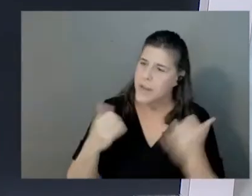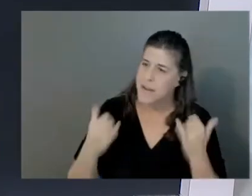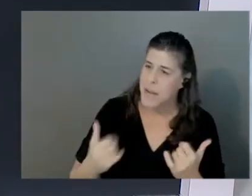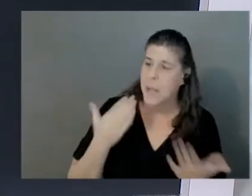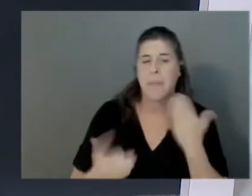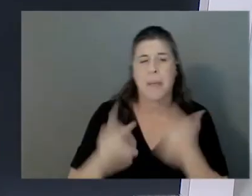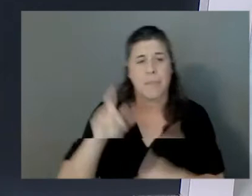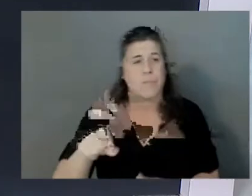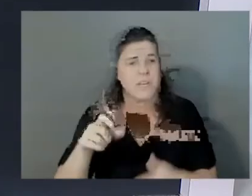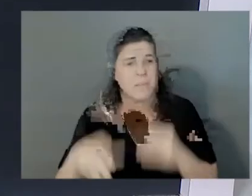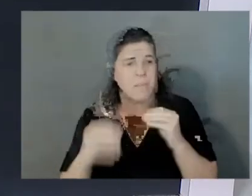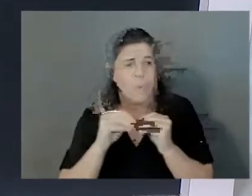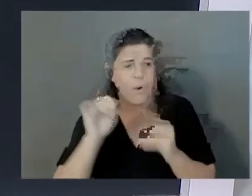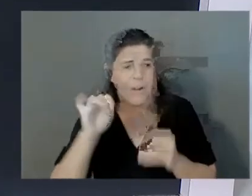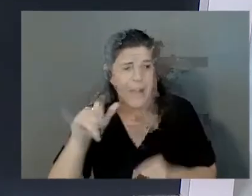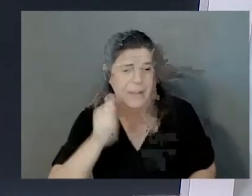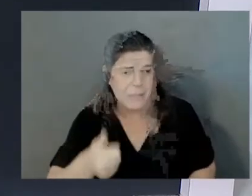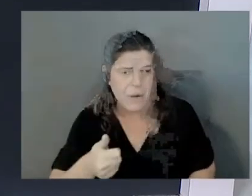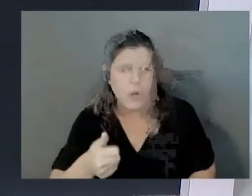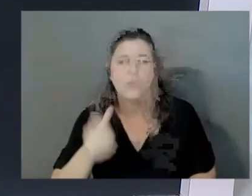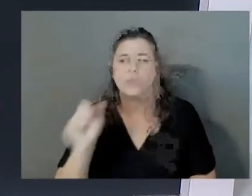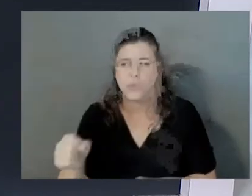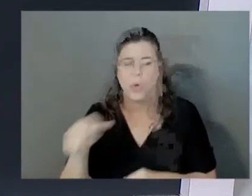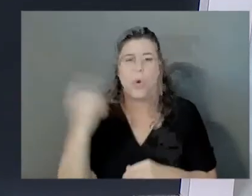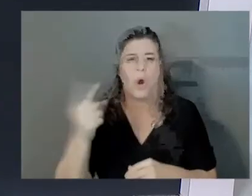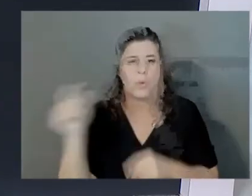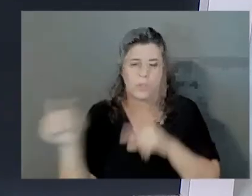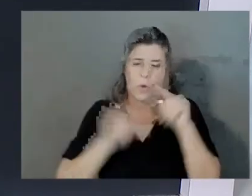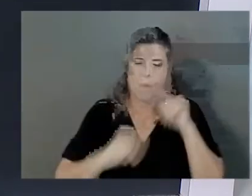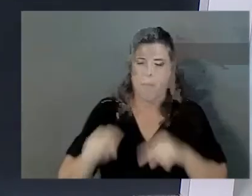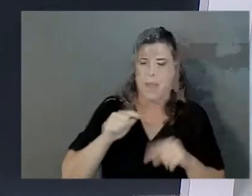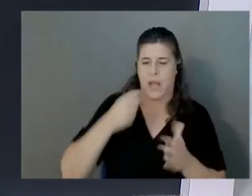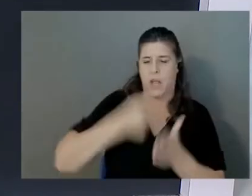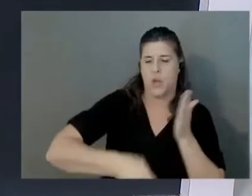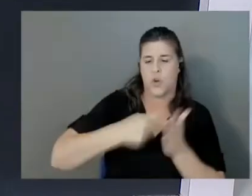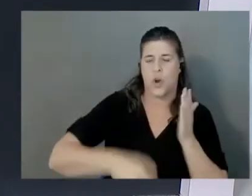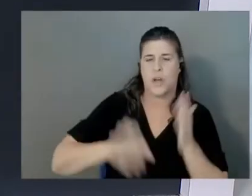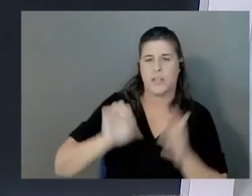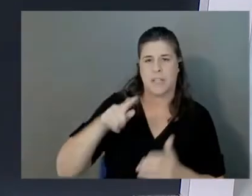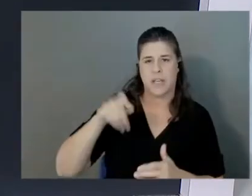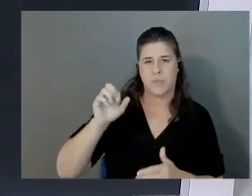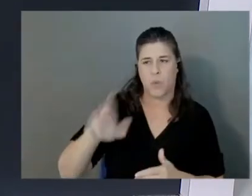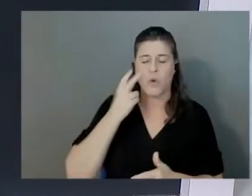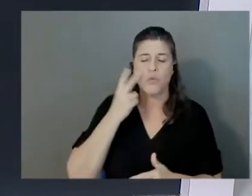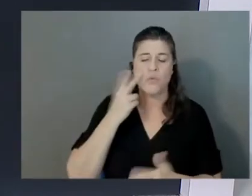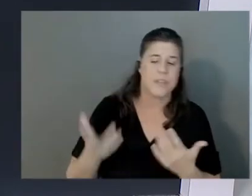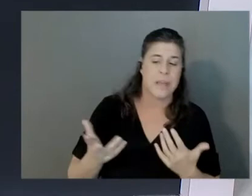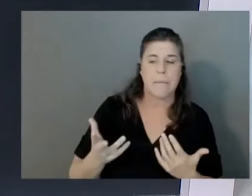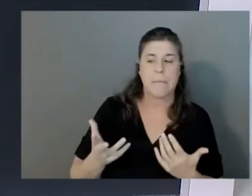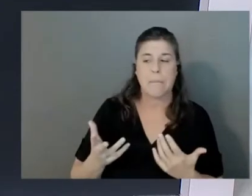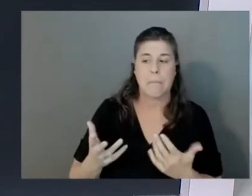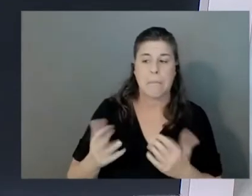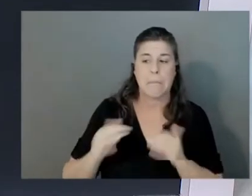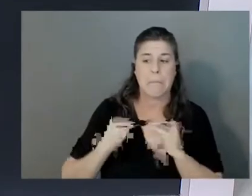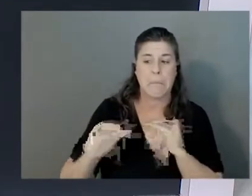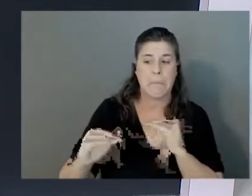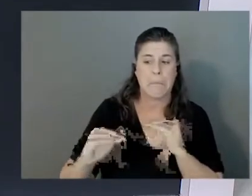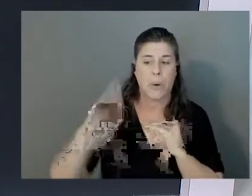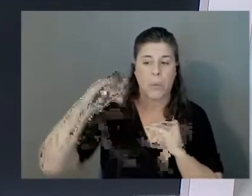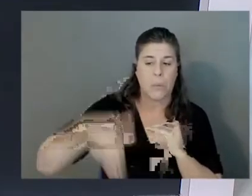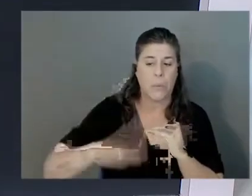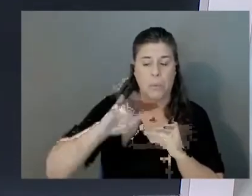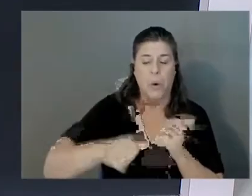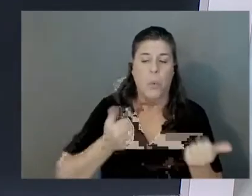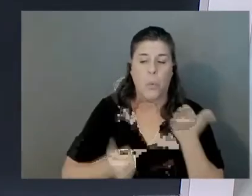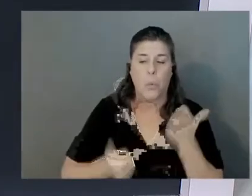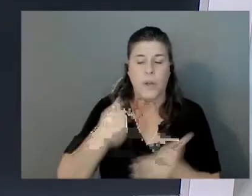tomorrow. So you want to come back and checking in the Cost Explorer whether you're actually crossing the threshold in order to check